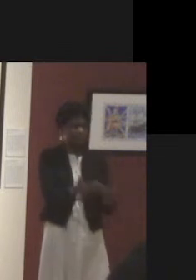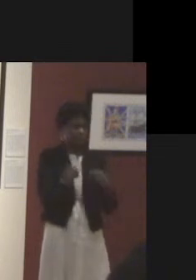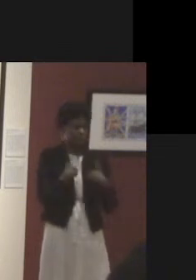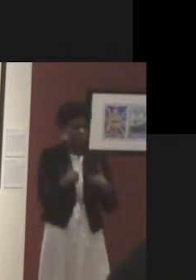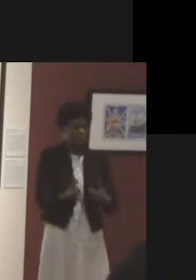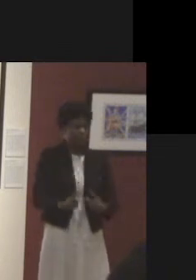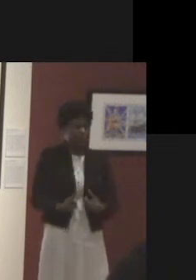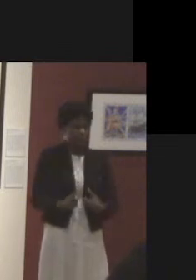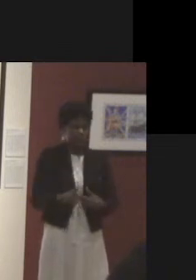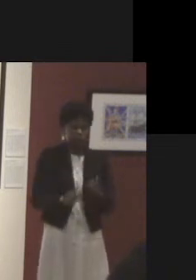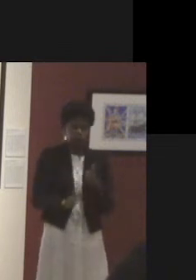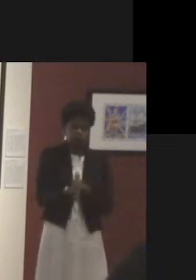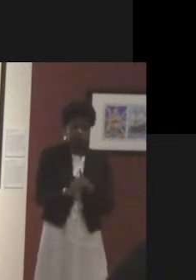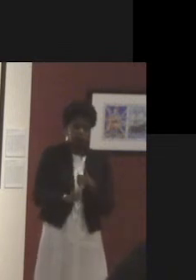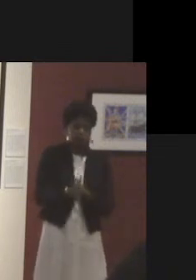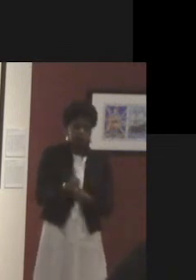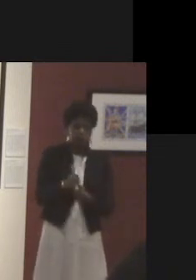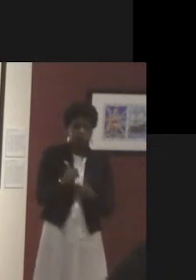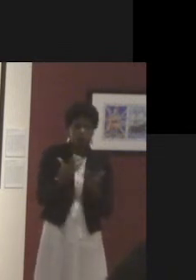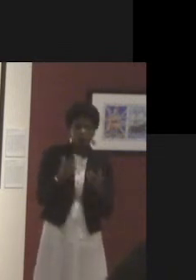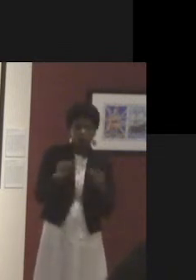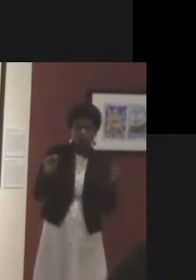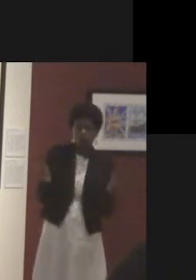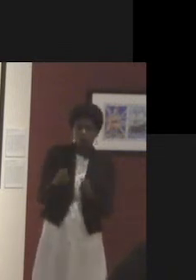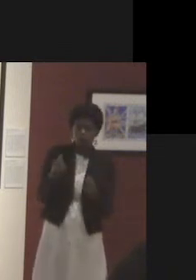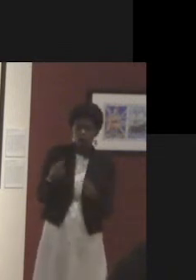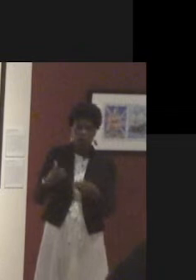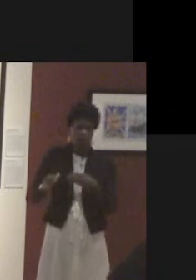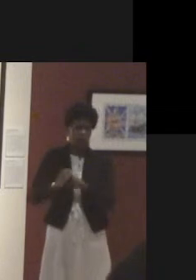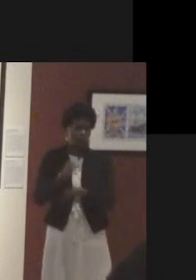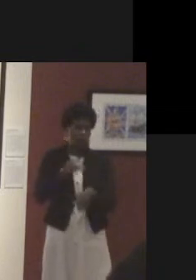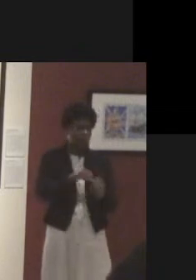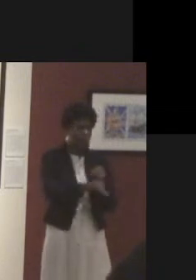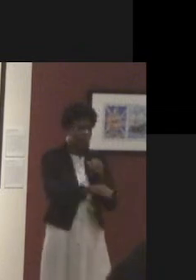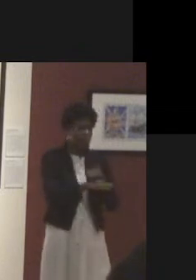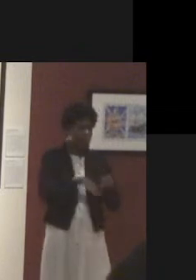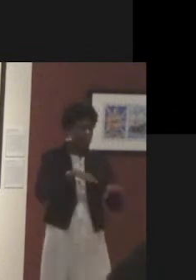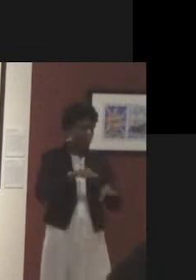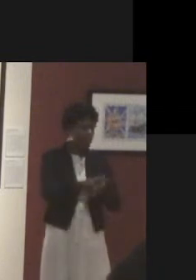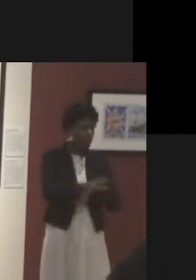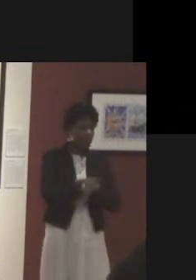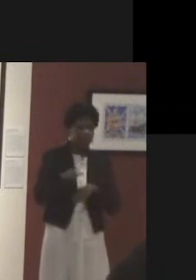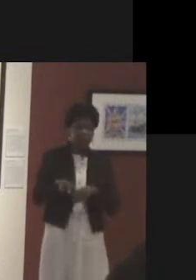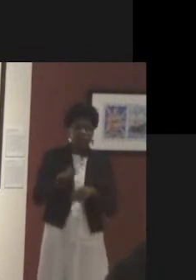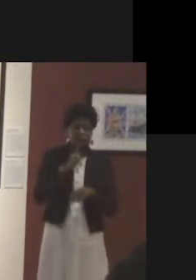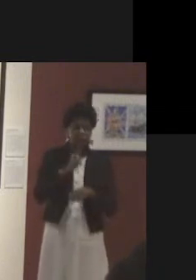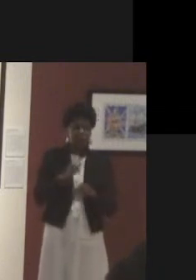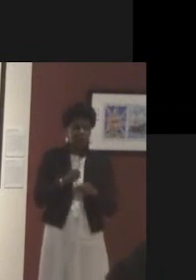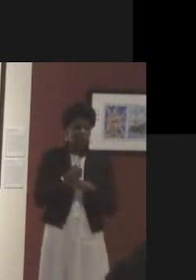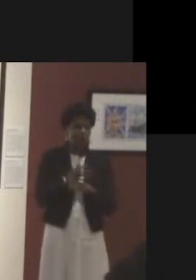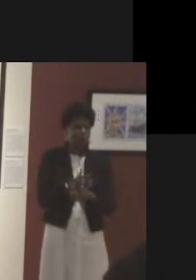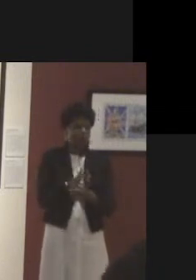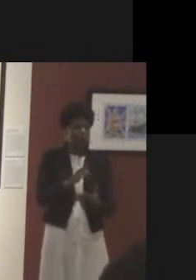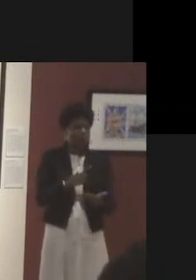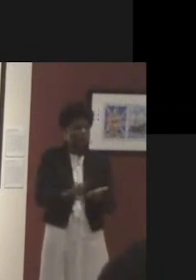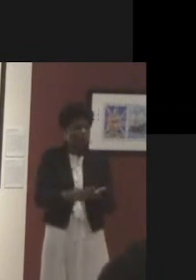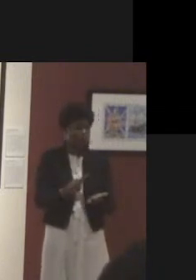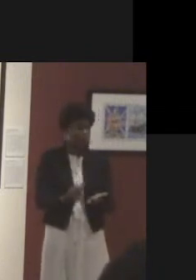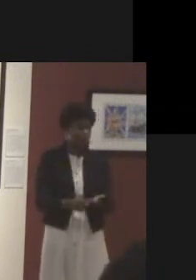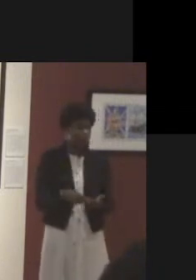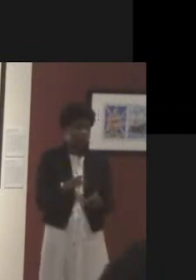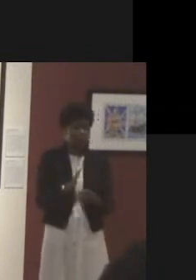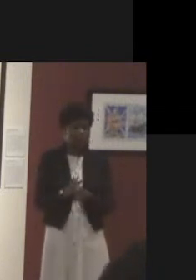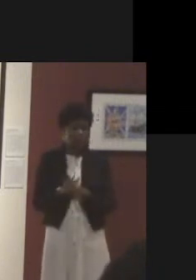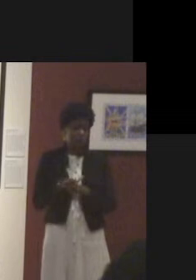is threatened by harmful external forces. These narratives reproduce discourses of oppression by positioning